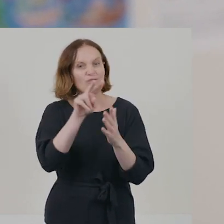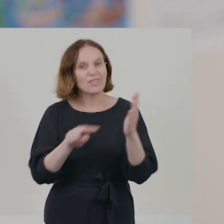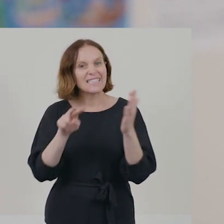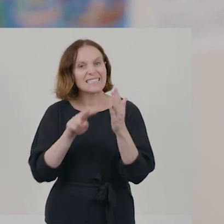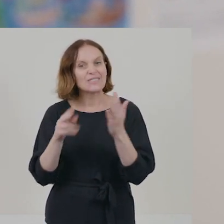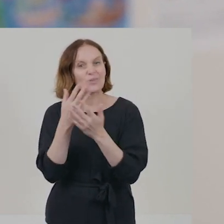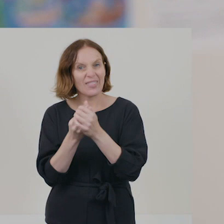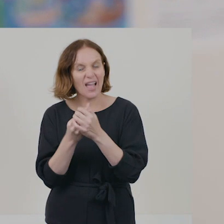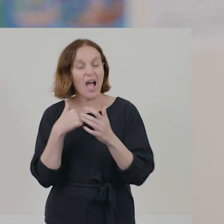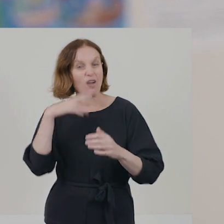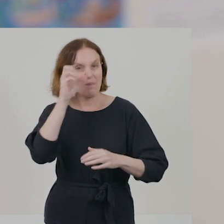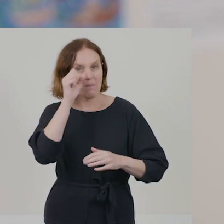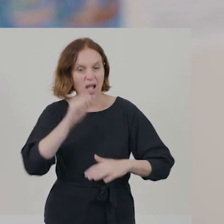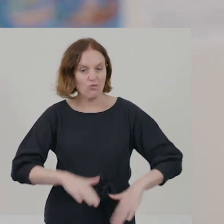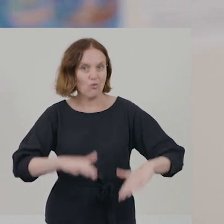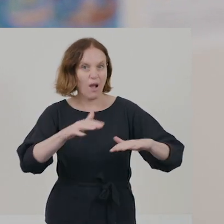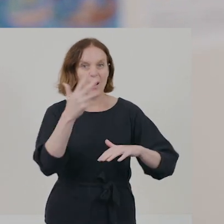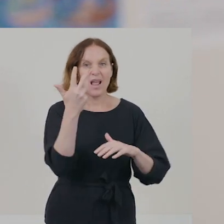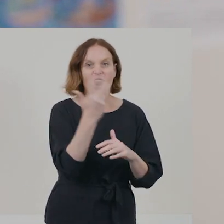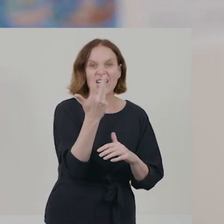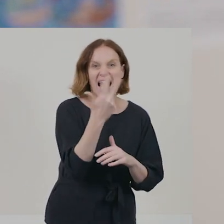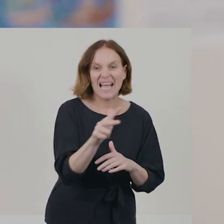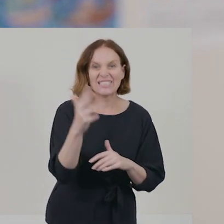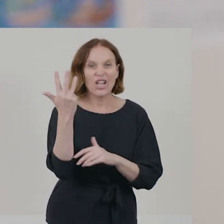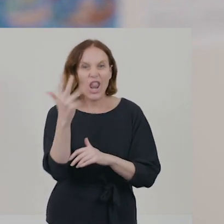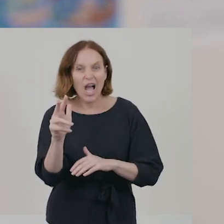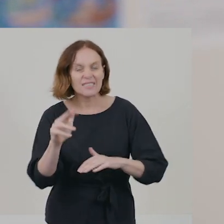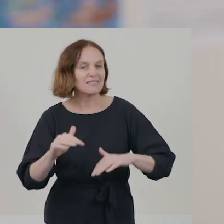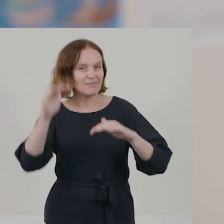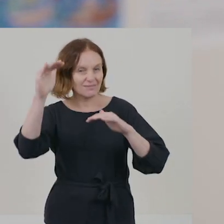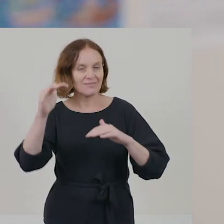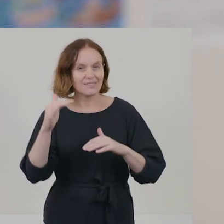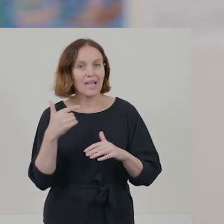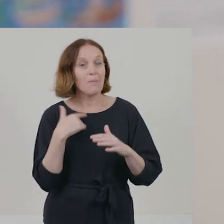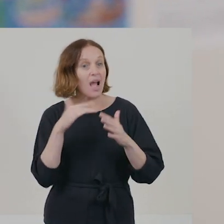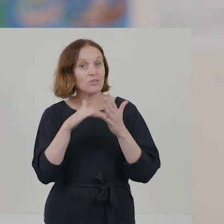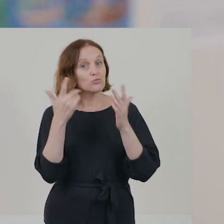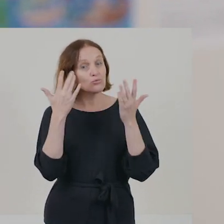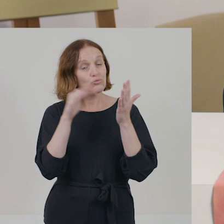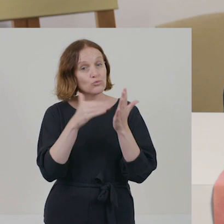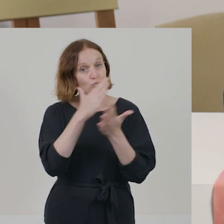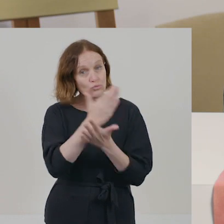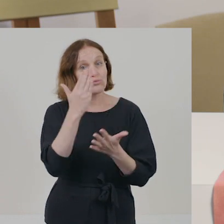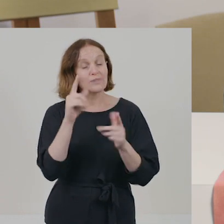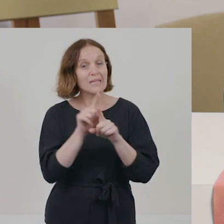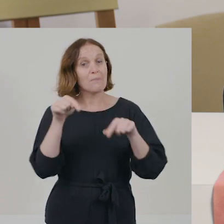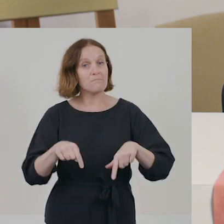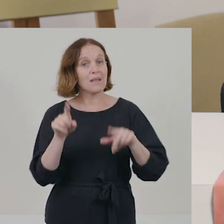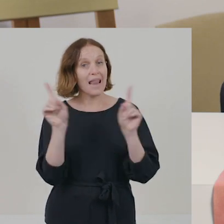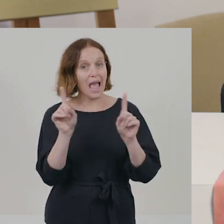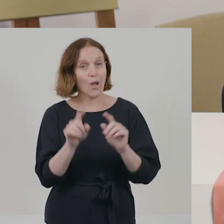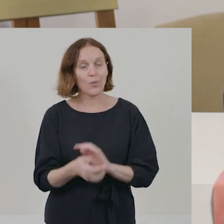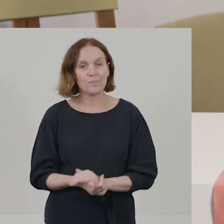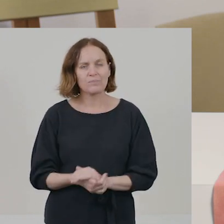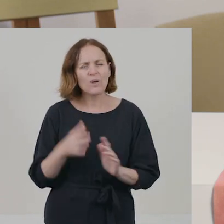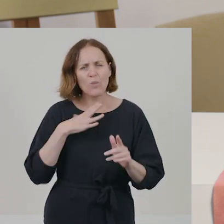stories bring back fond memories of growing up in the 80s and 90s, but are always relevant to what is happening now. And what actually